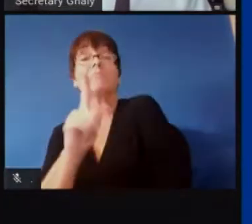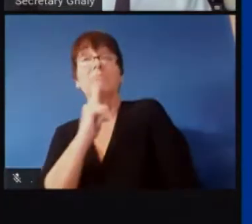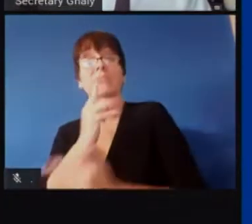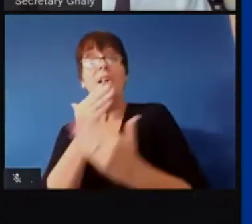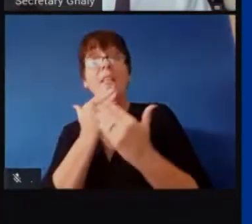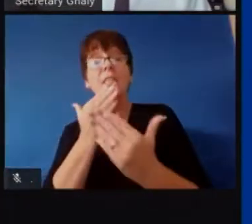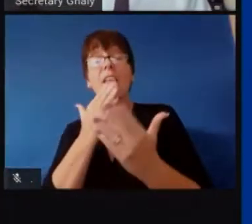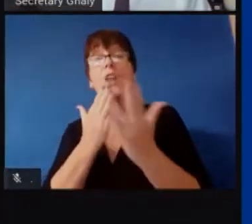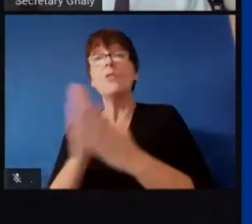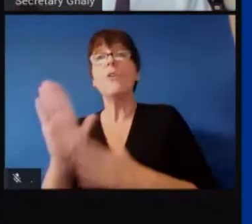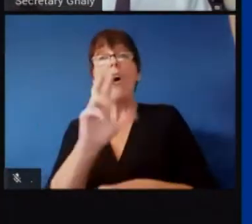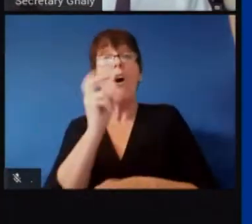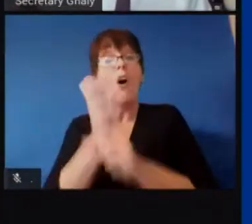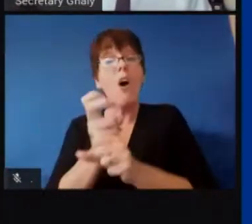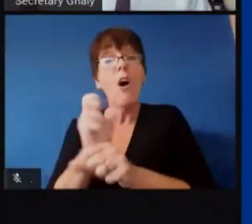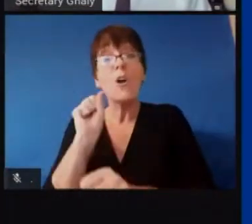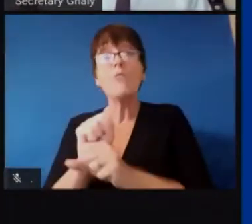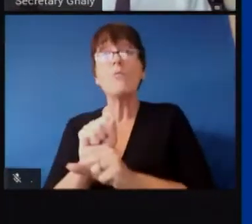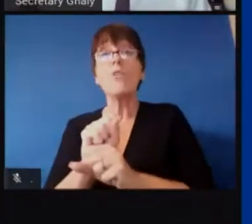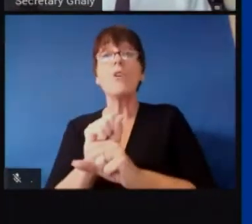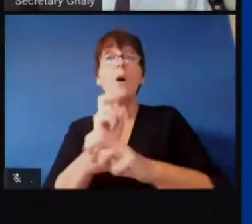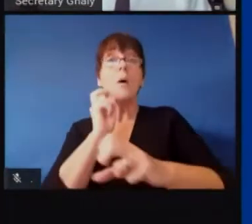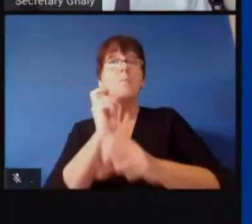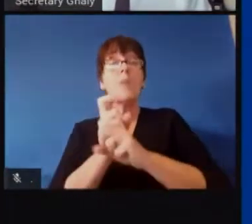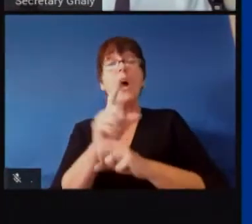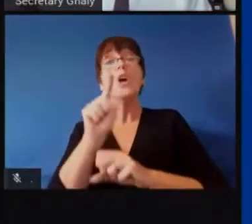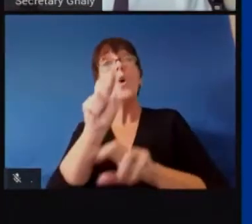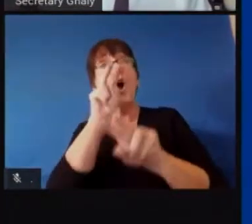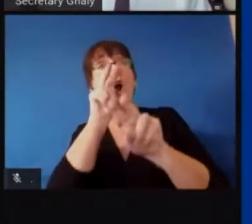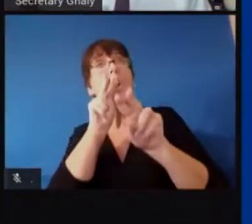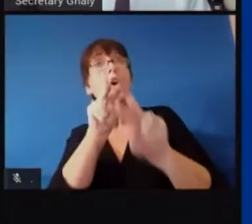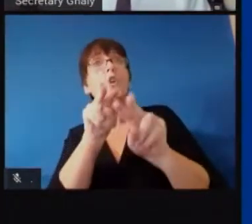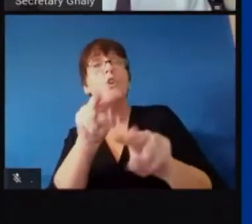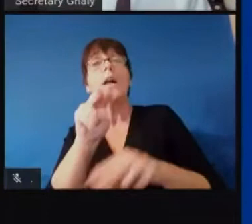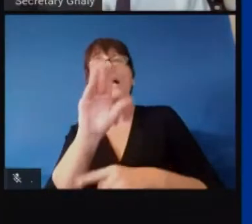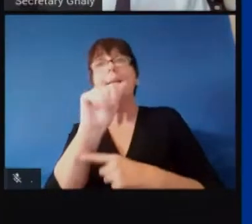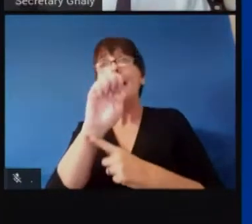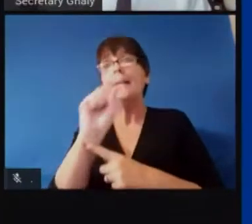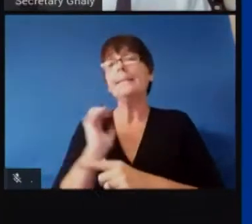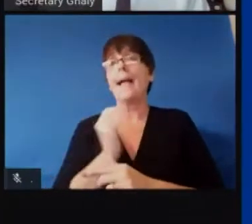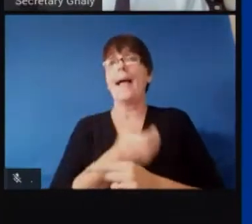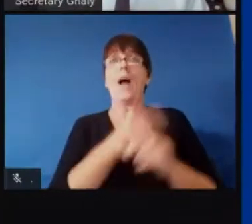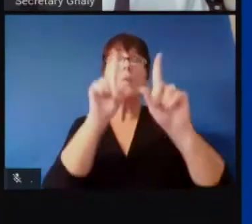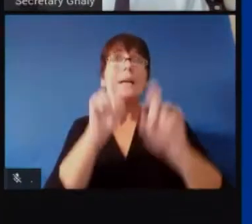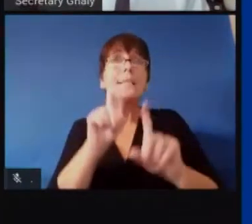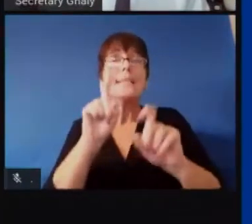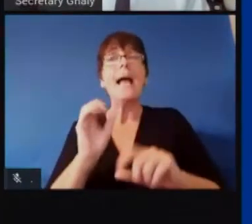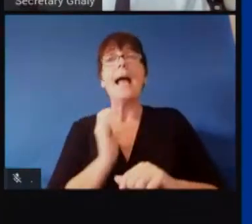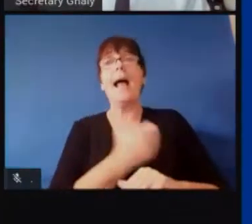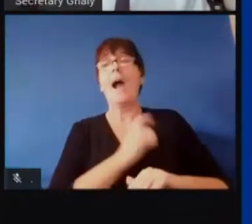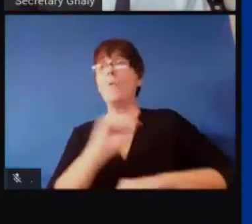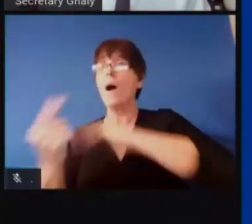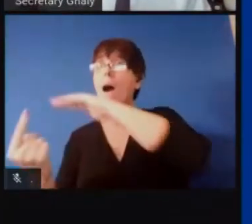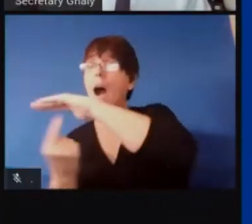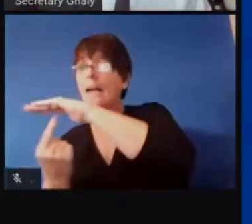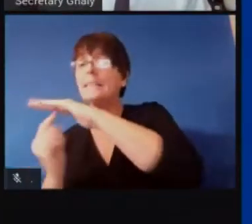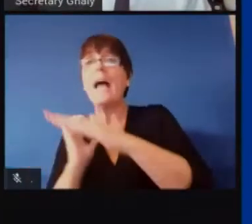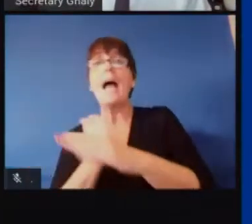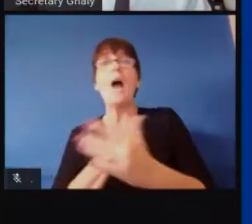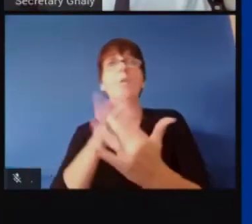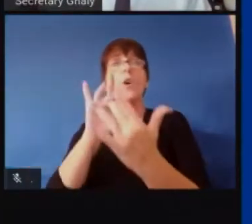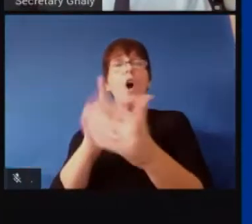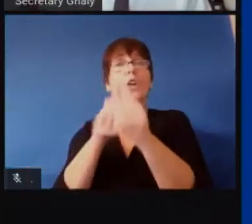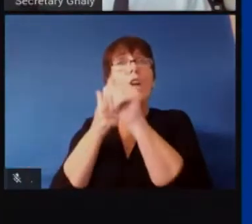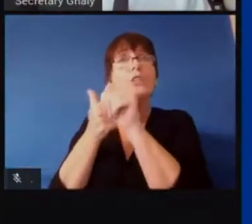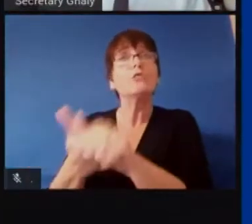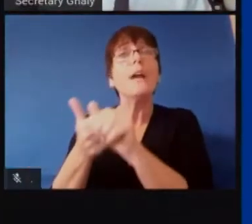through our hard work and continued look at cases, our testing, our isolation, our contact tracing work, we